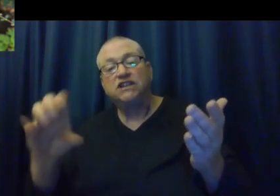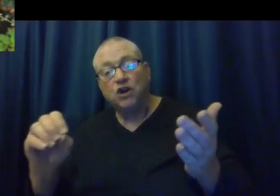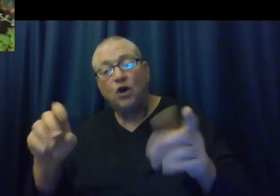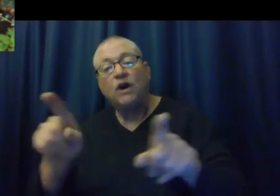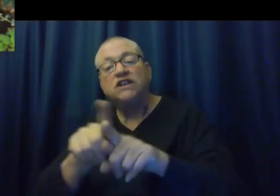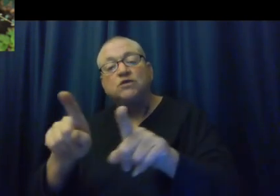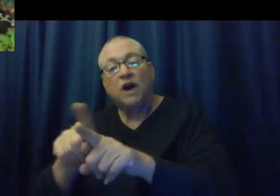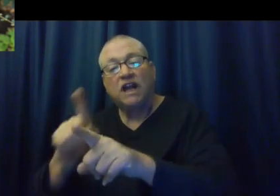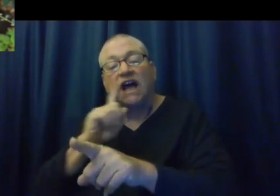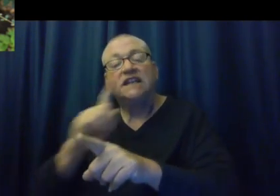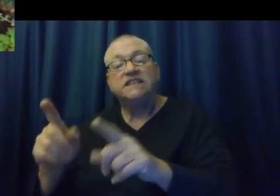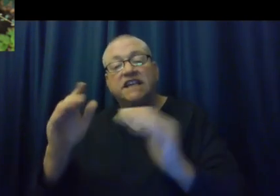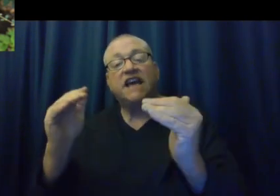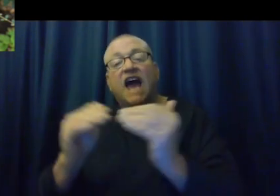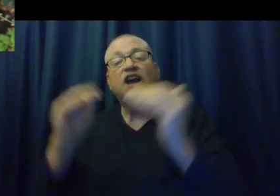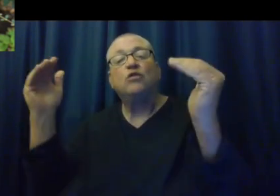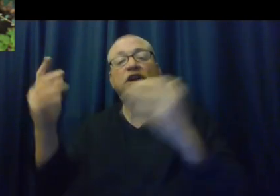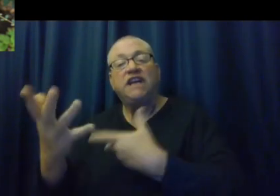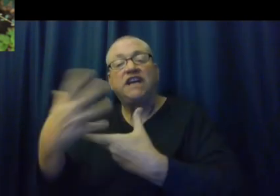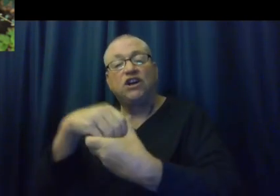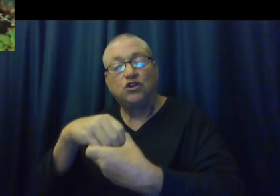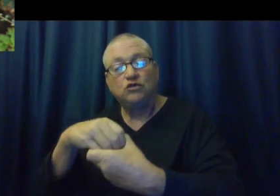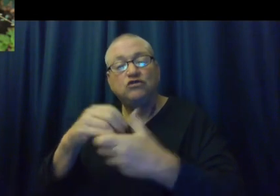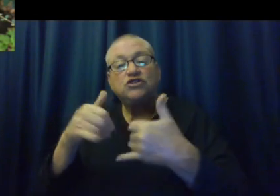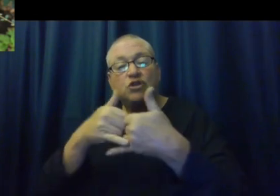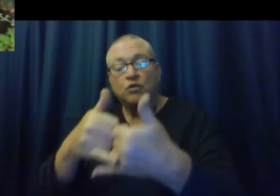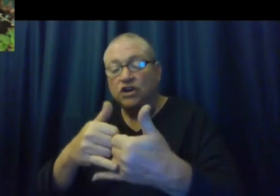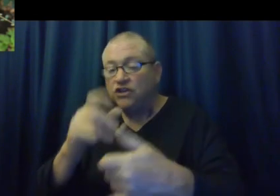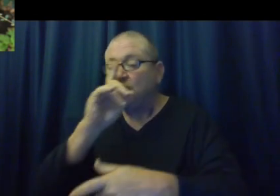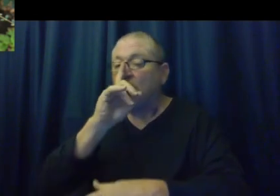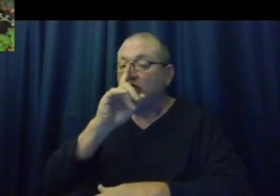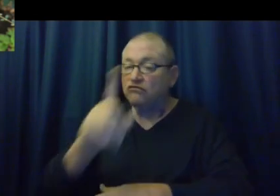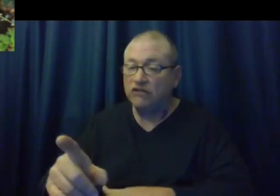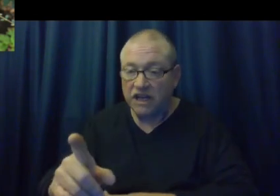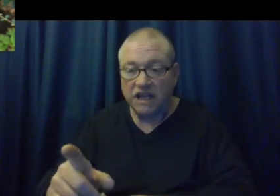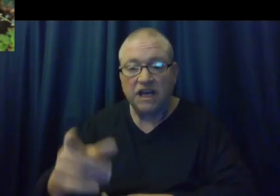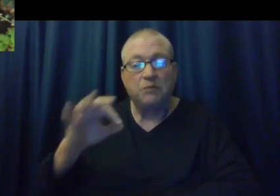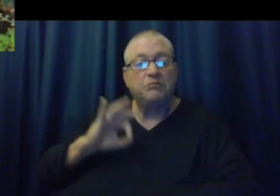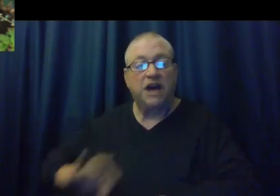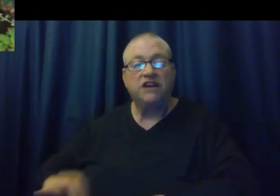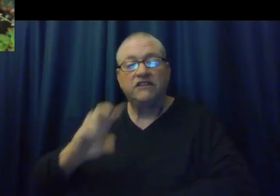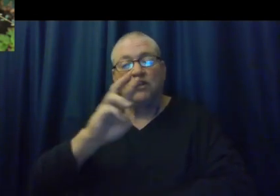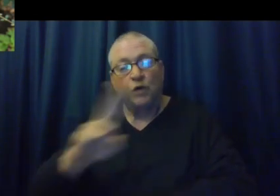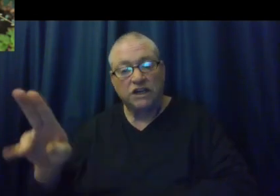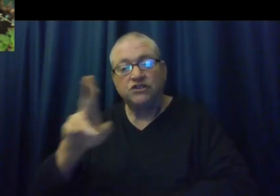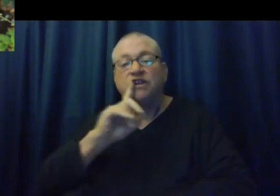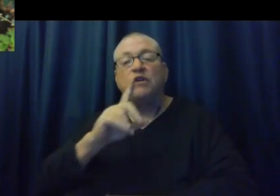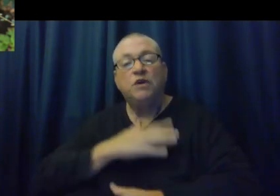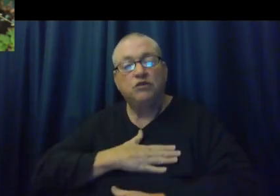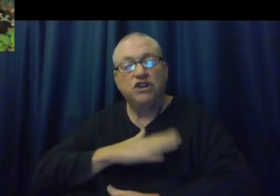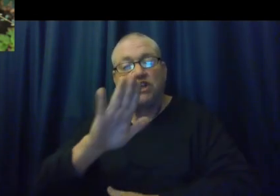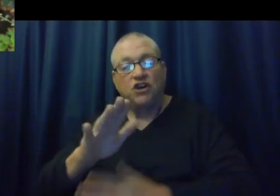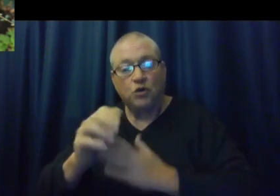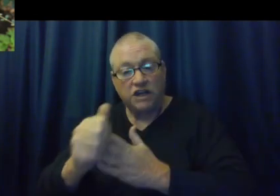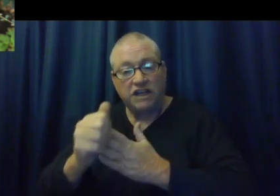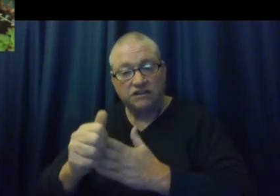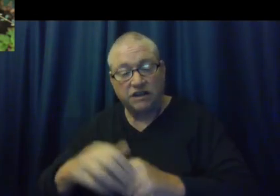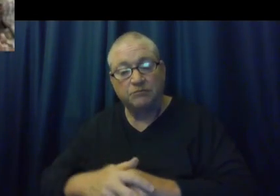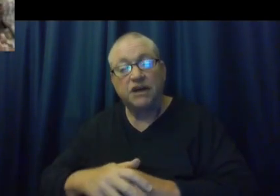in addition to receiving the Equity and Inclusion Award. You are clearly an asset to Western, and we appreciate your vision and